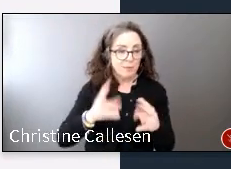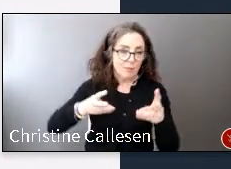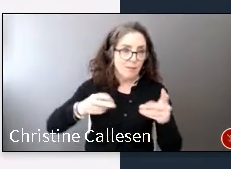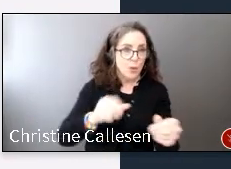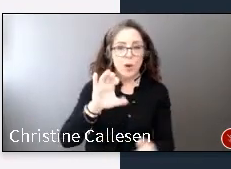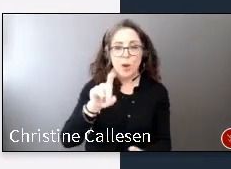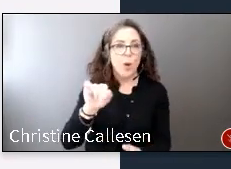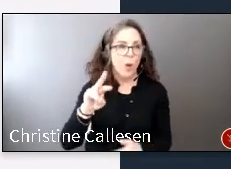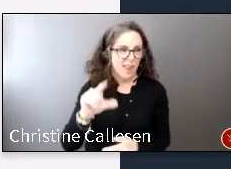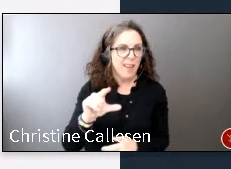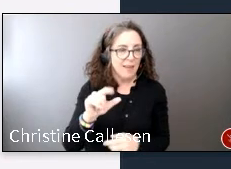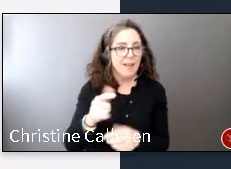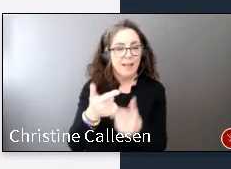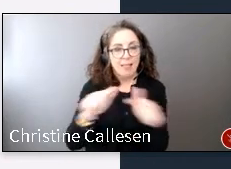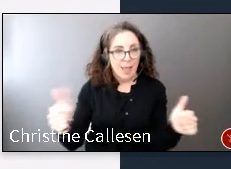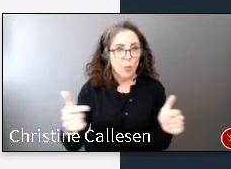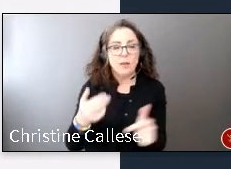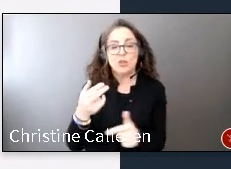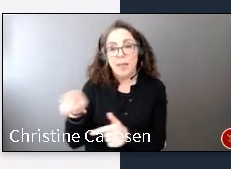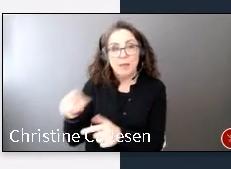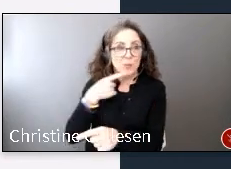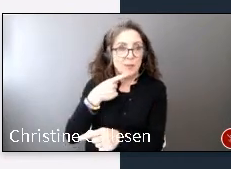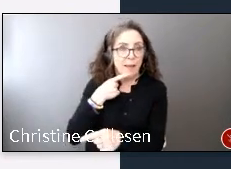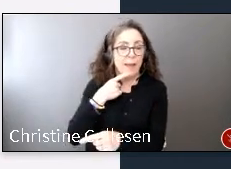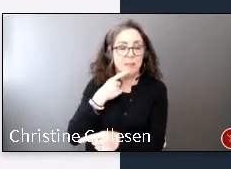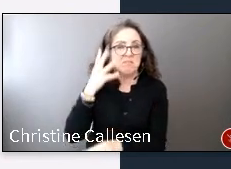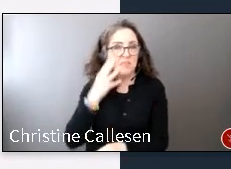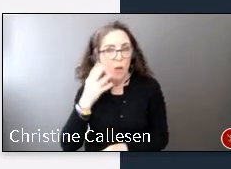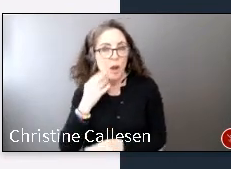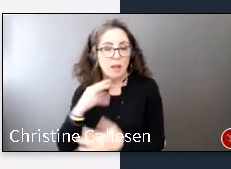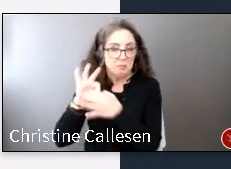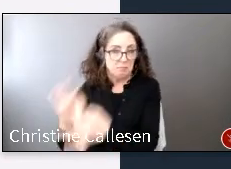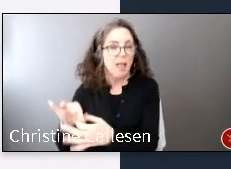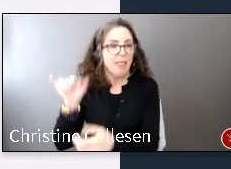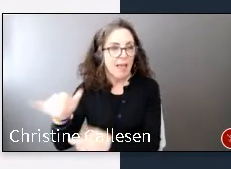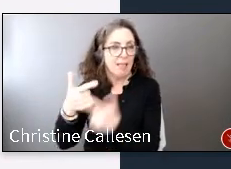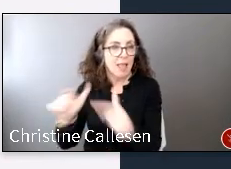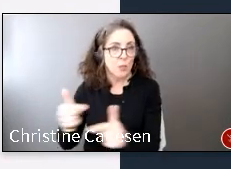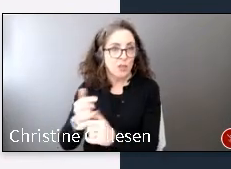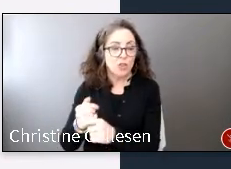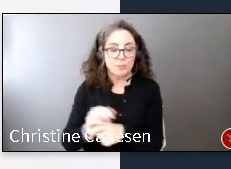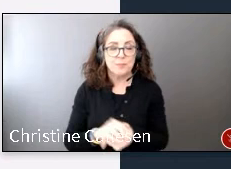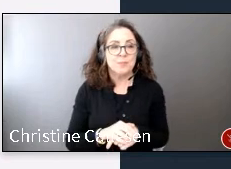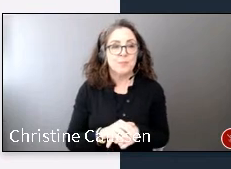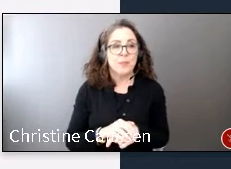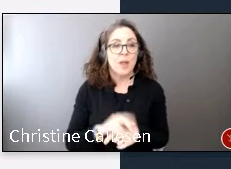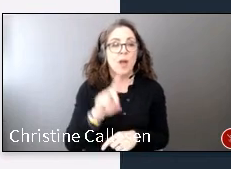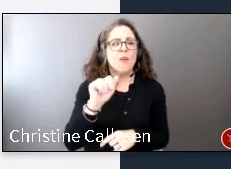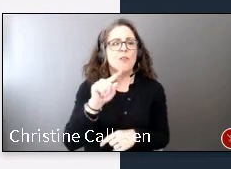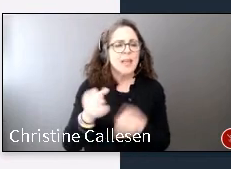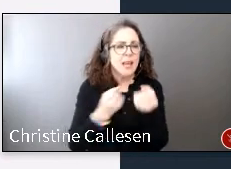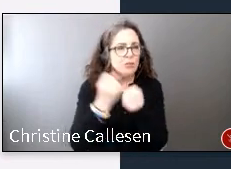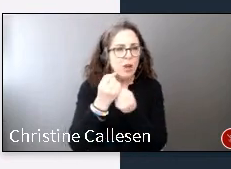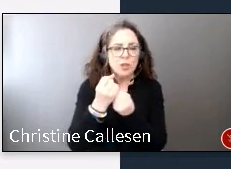coder using the coding language that he or she is most familiar with. For data structure applications, we don't